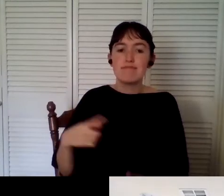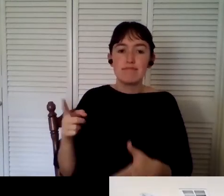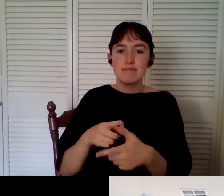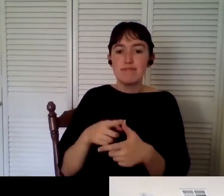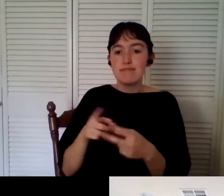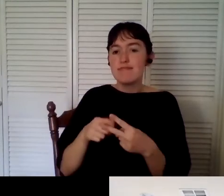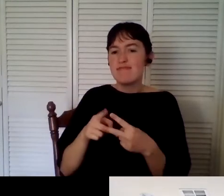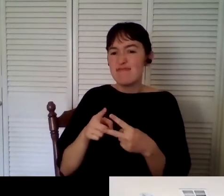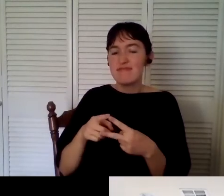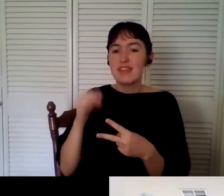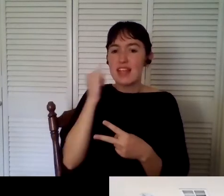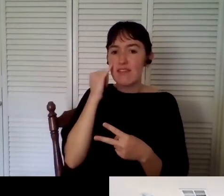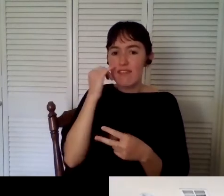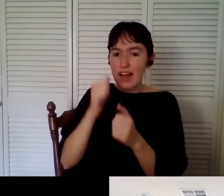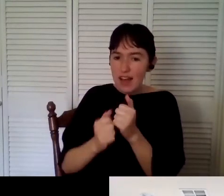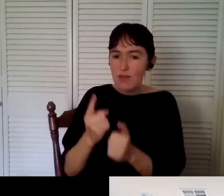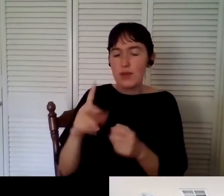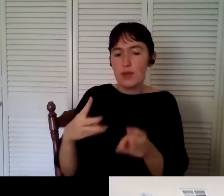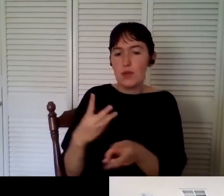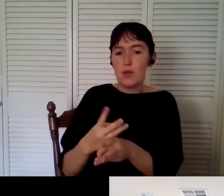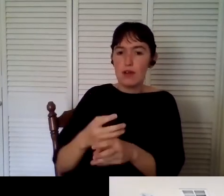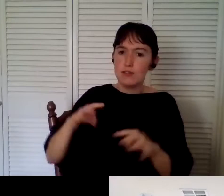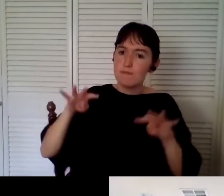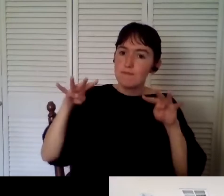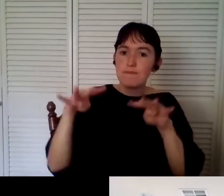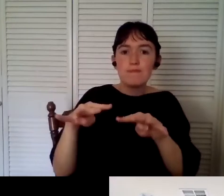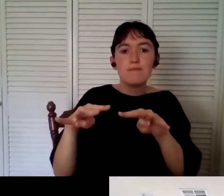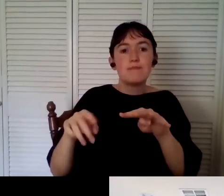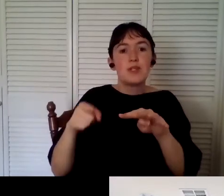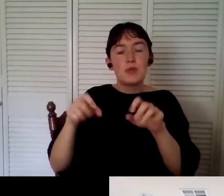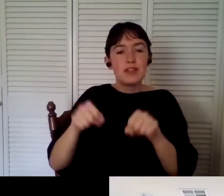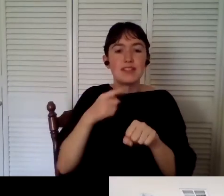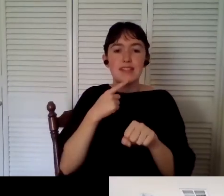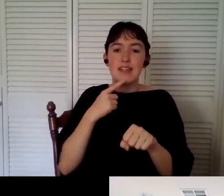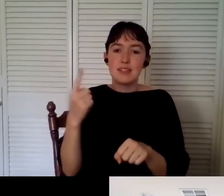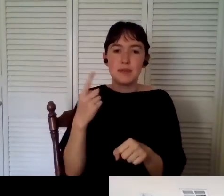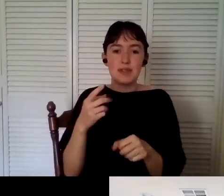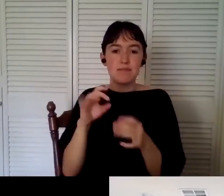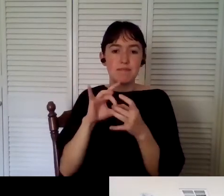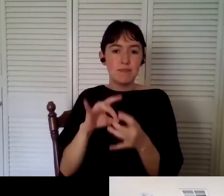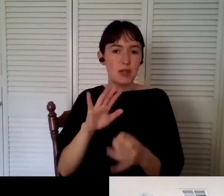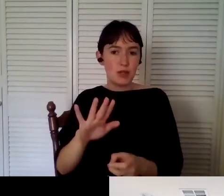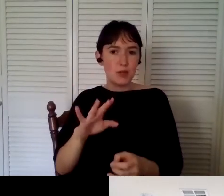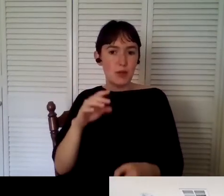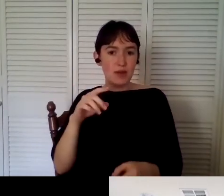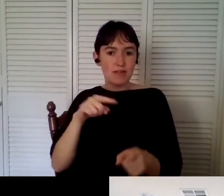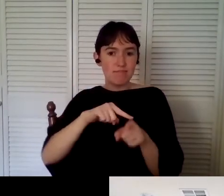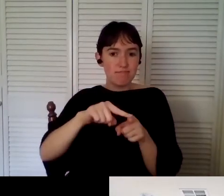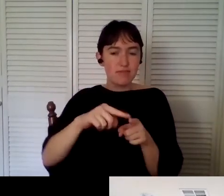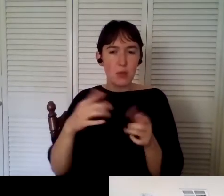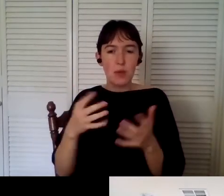could tell them one thing that relates to your area of expertise, what would it be? That's a great question. It